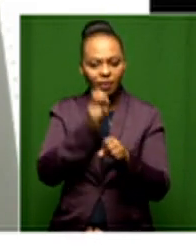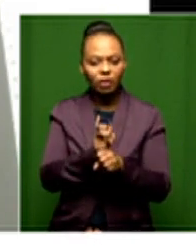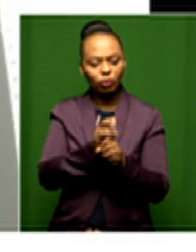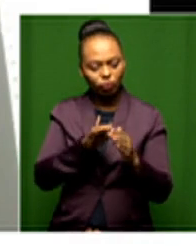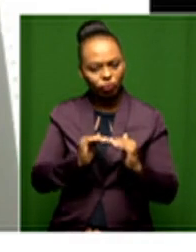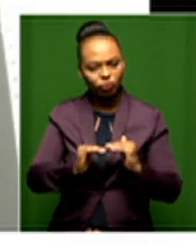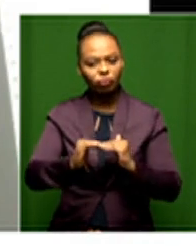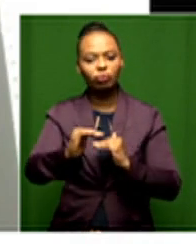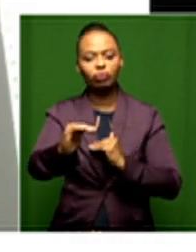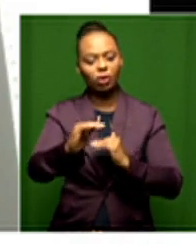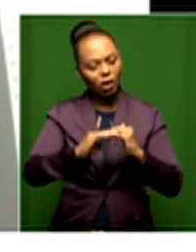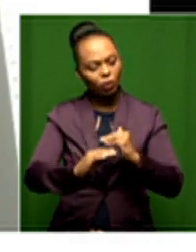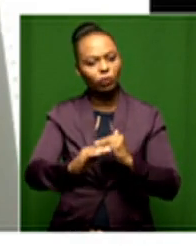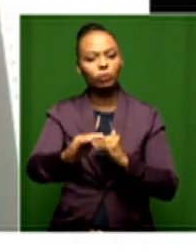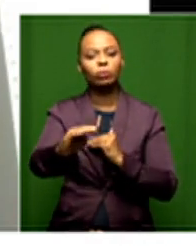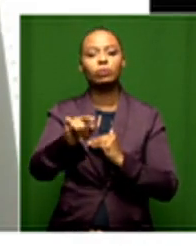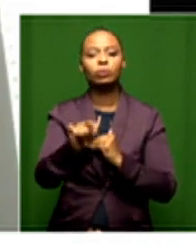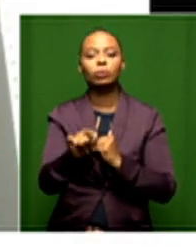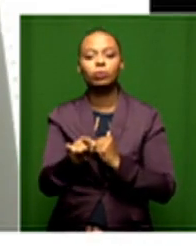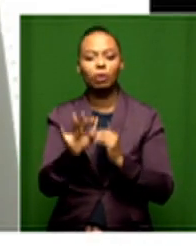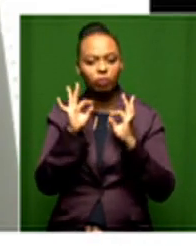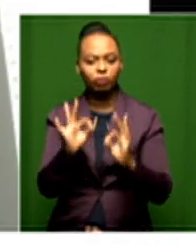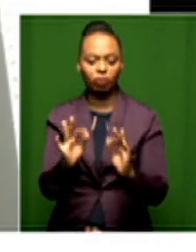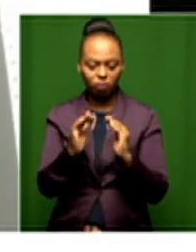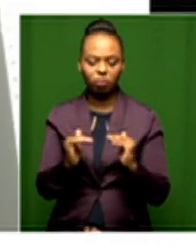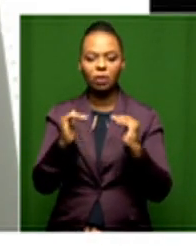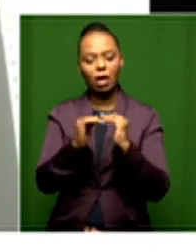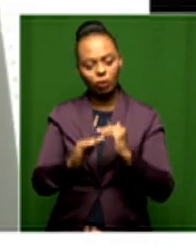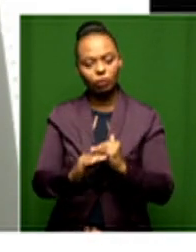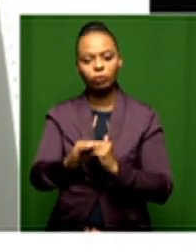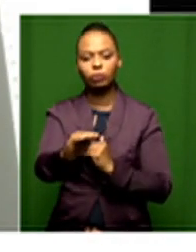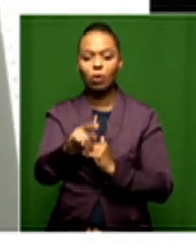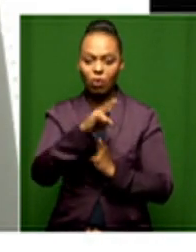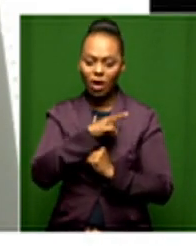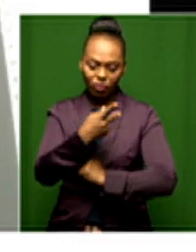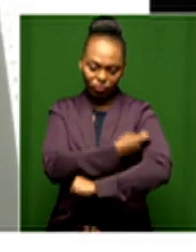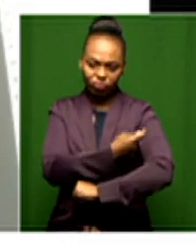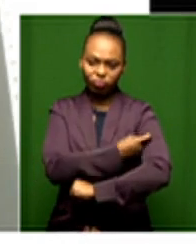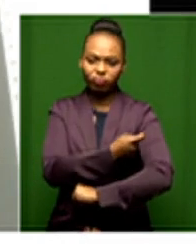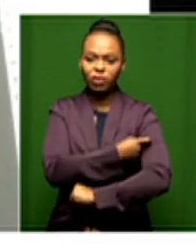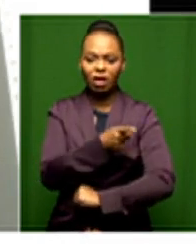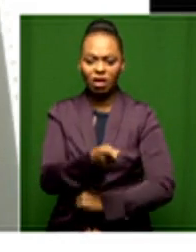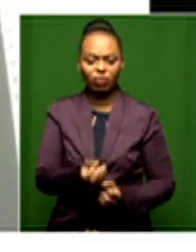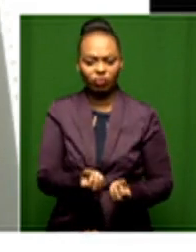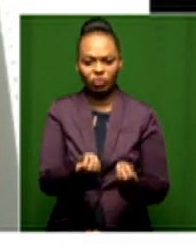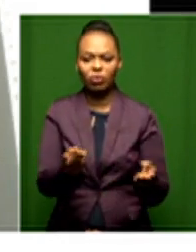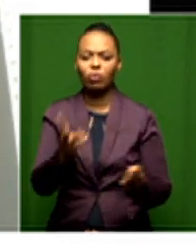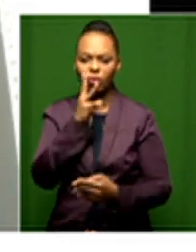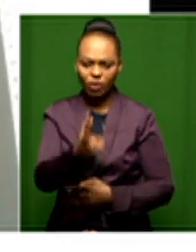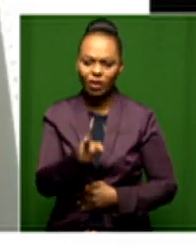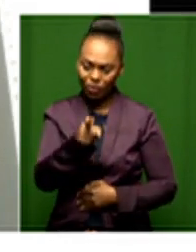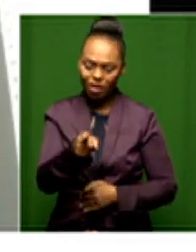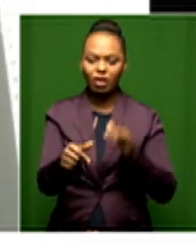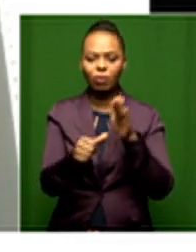everything will be done because this is a matter of absolute importance to the nation. I think everything is being done to ensure that the